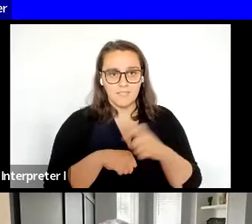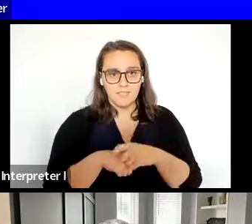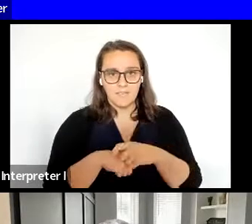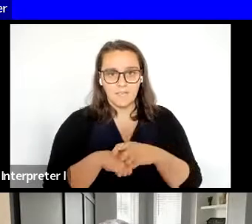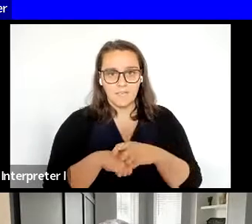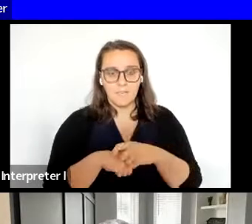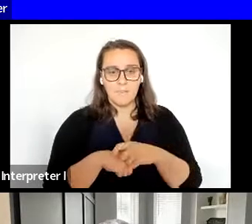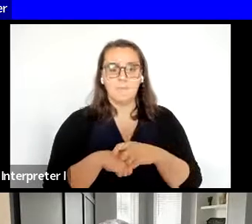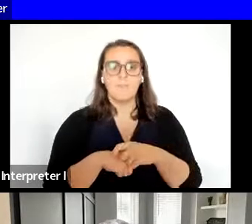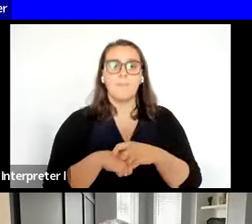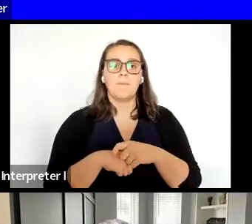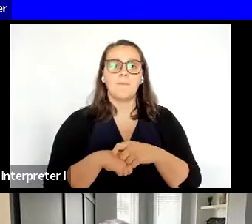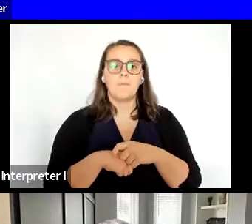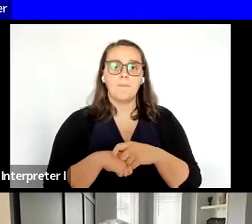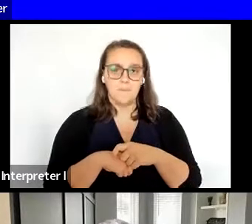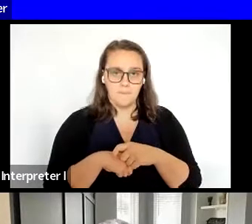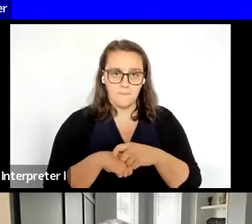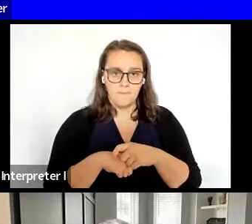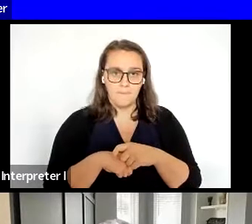It